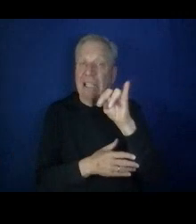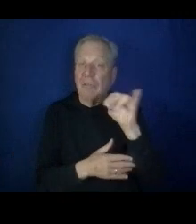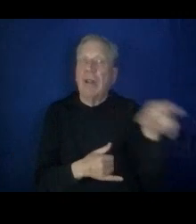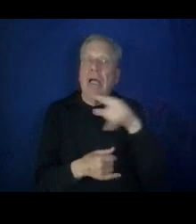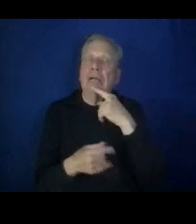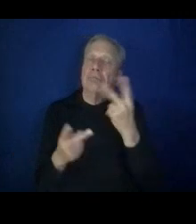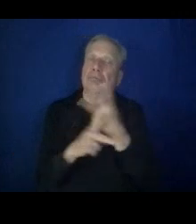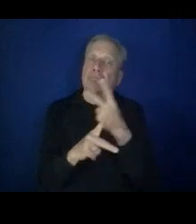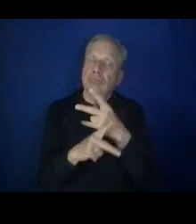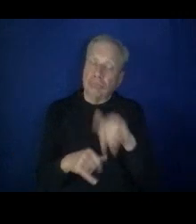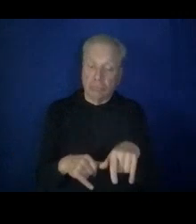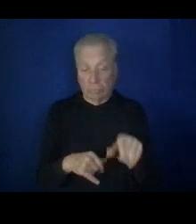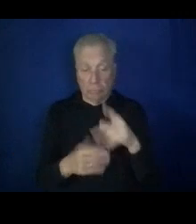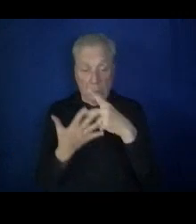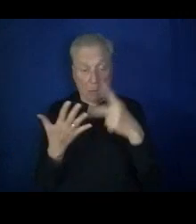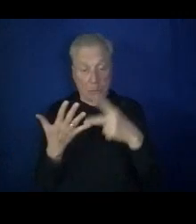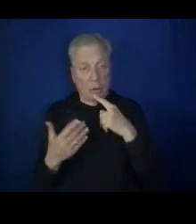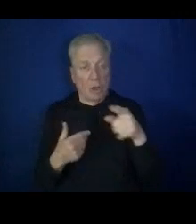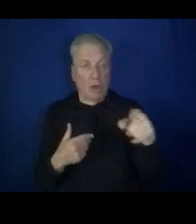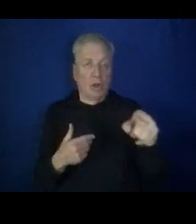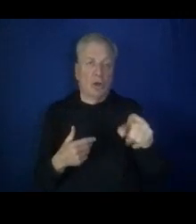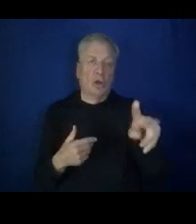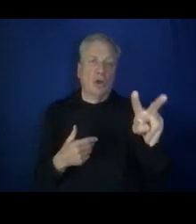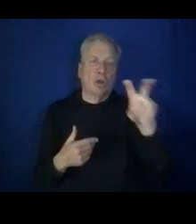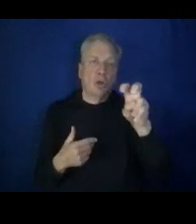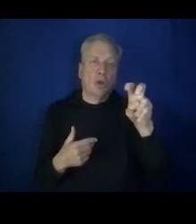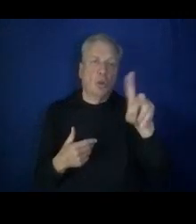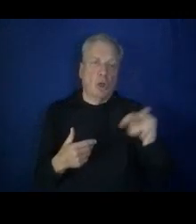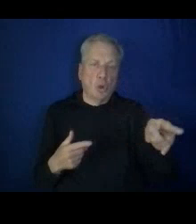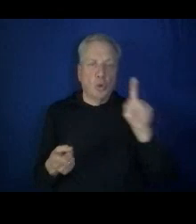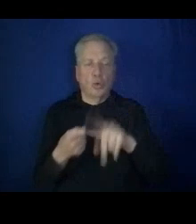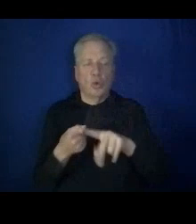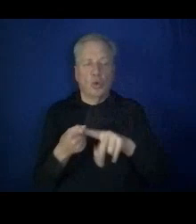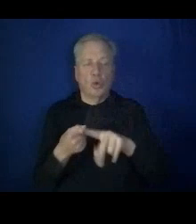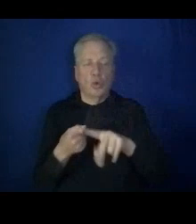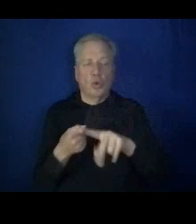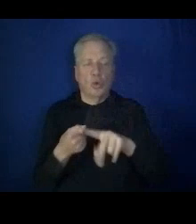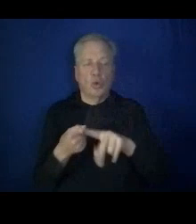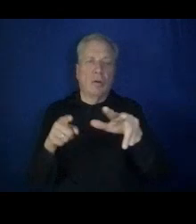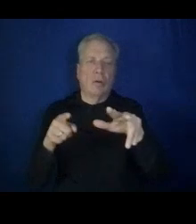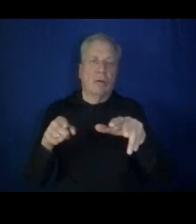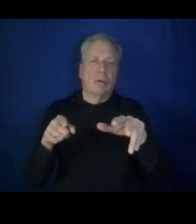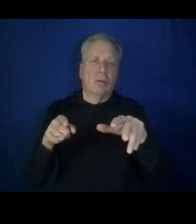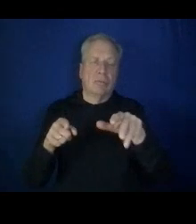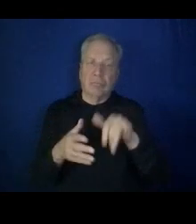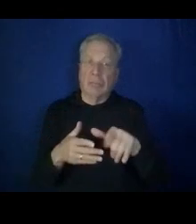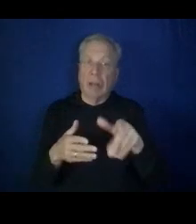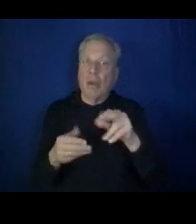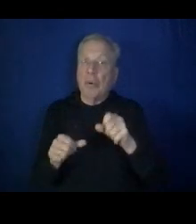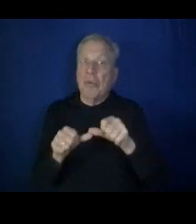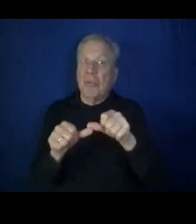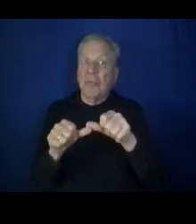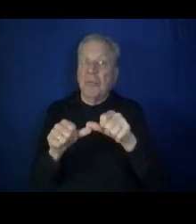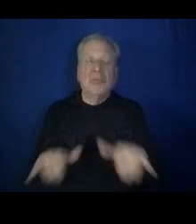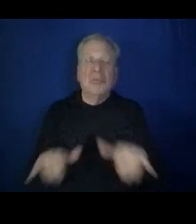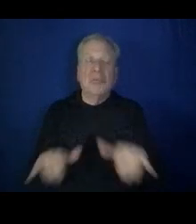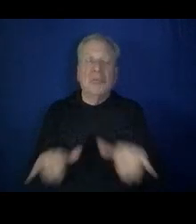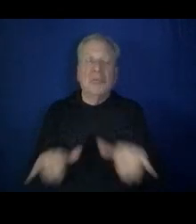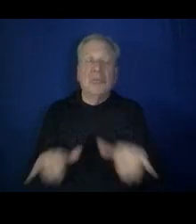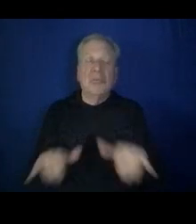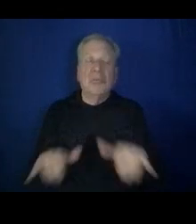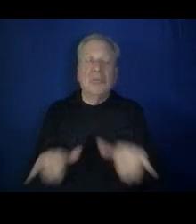at 222 to 245 grizzly bears, and that the population was stable. It wasn't really increasing, it wasn't really